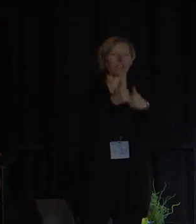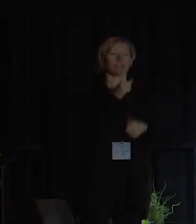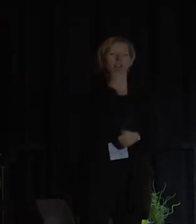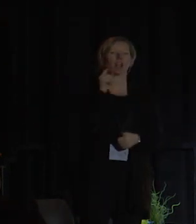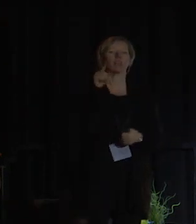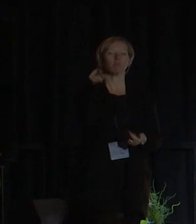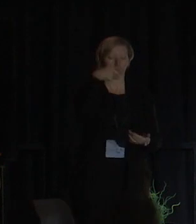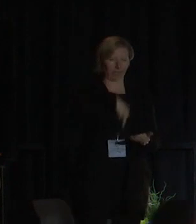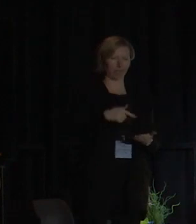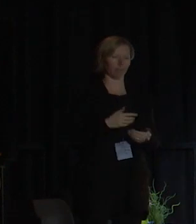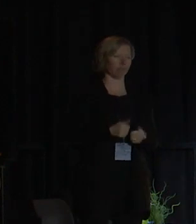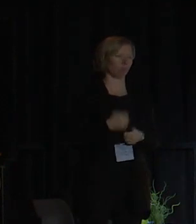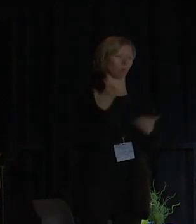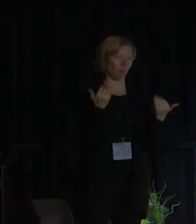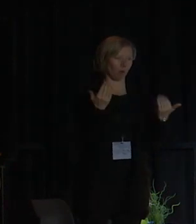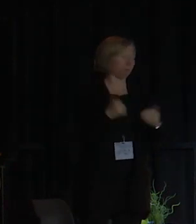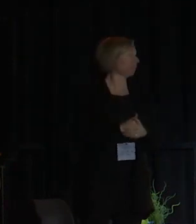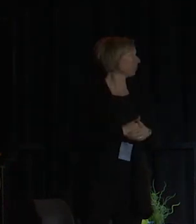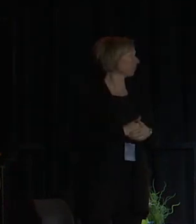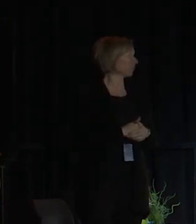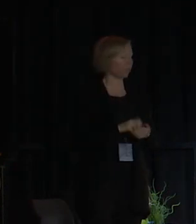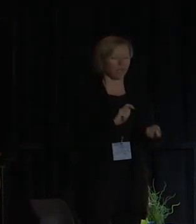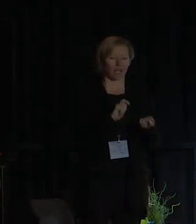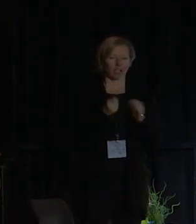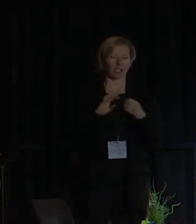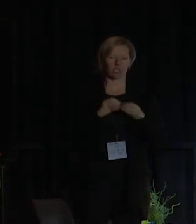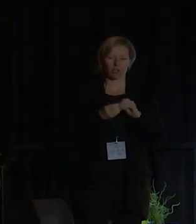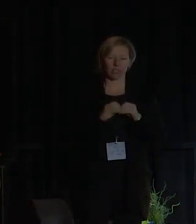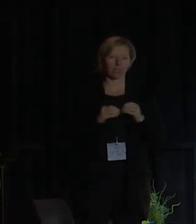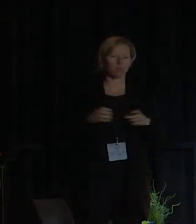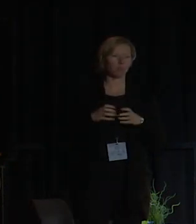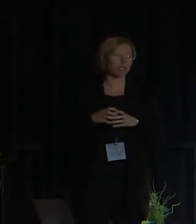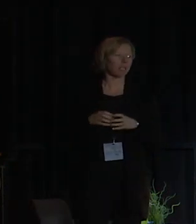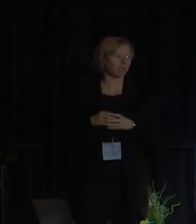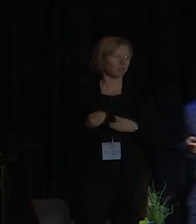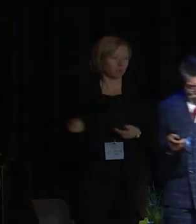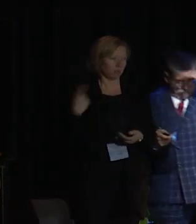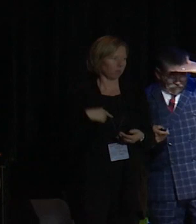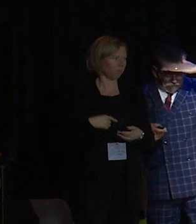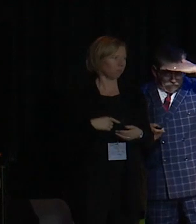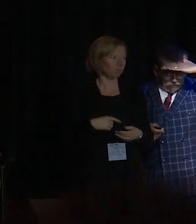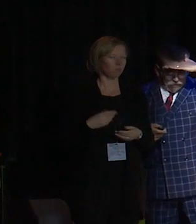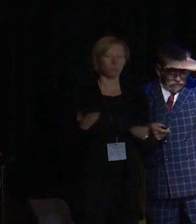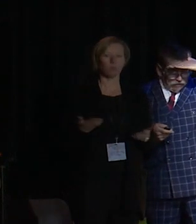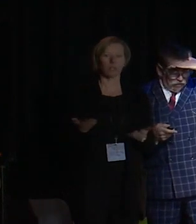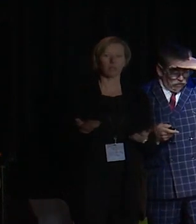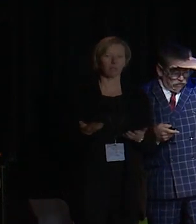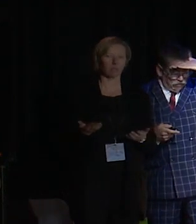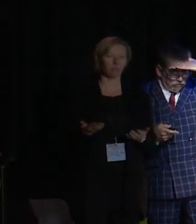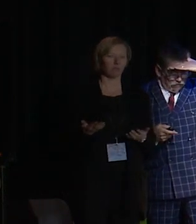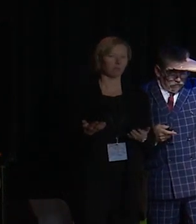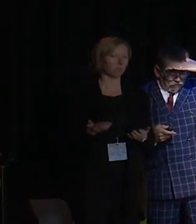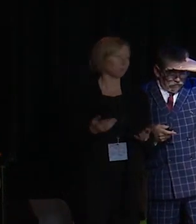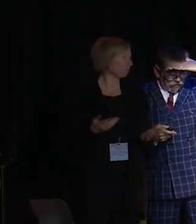here. Welcome to this lovely sector. Exchange Creative Community up next, please. How are we doing? Where are we? Ooh.